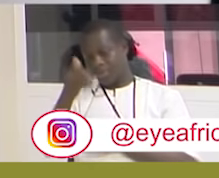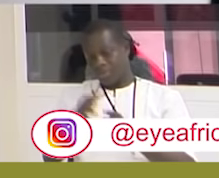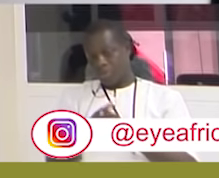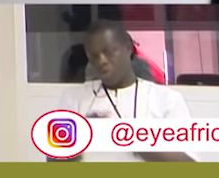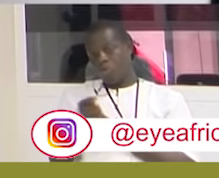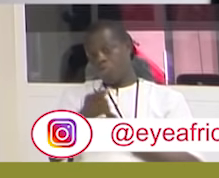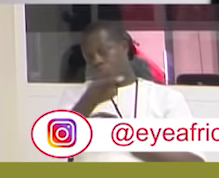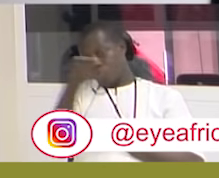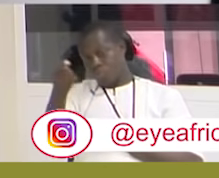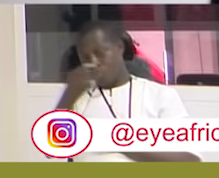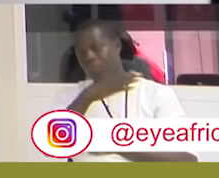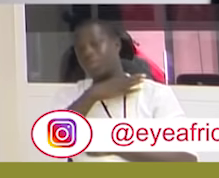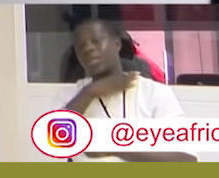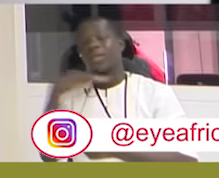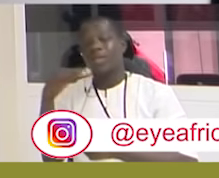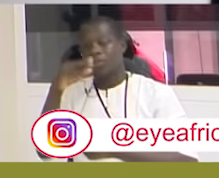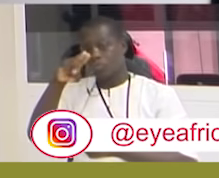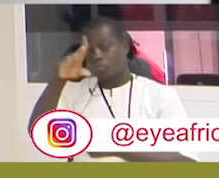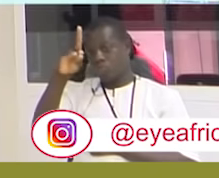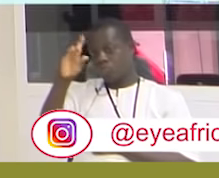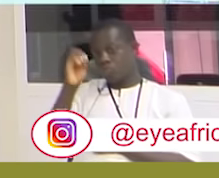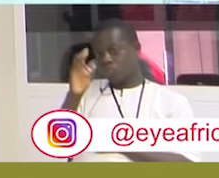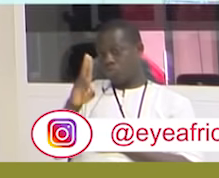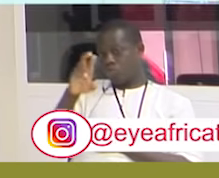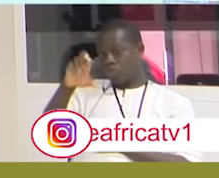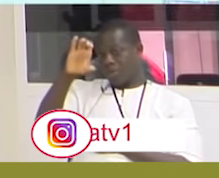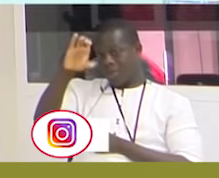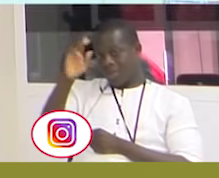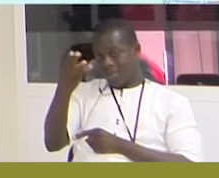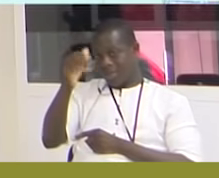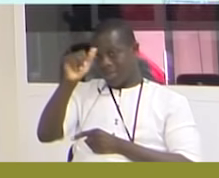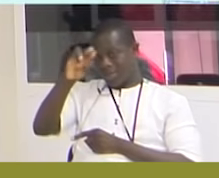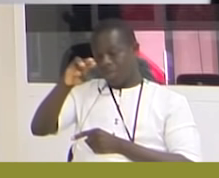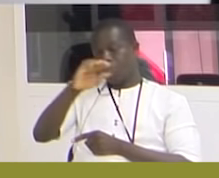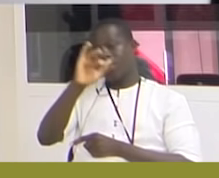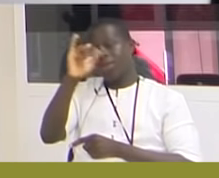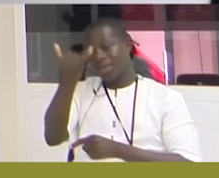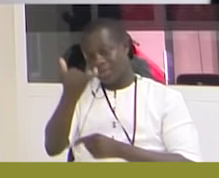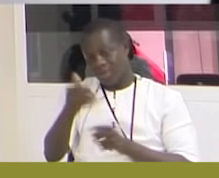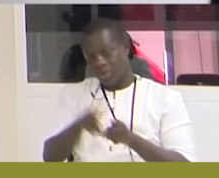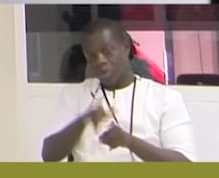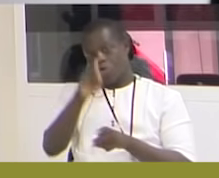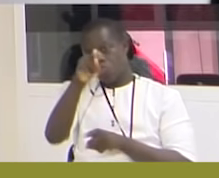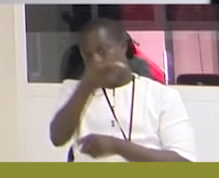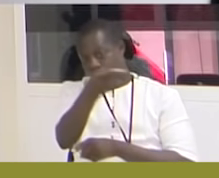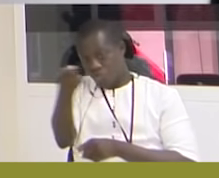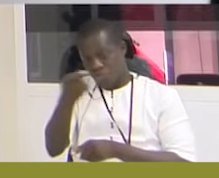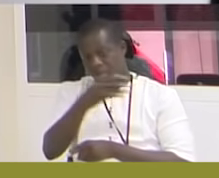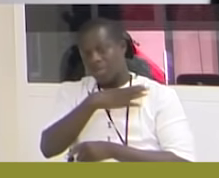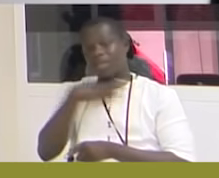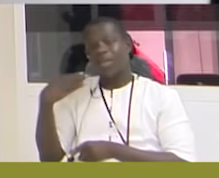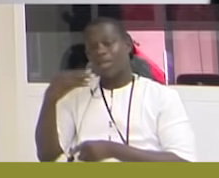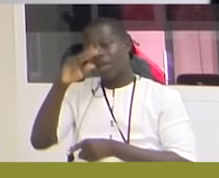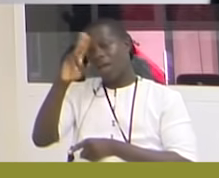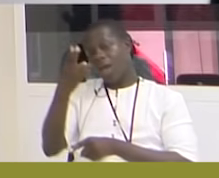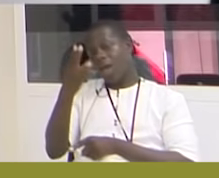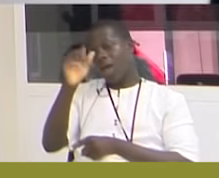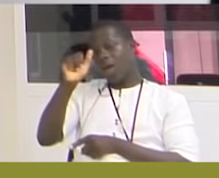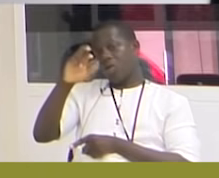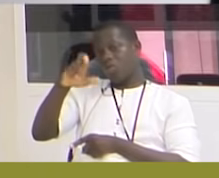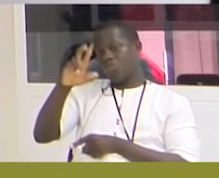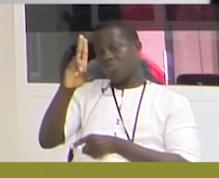killed Ndour Cham. Yena ray Ndour Cham. Wow. Yes. You killed Harouna Diame. Yena ray Harouna Diame.